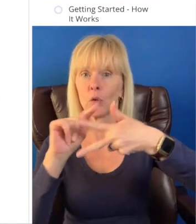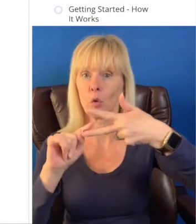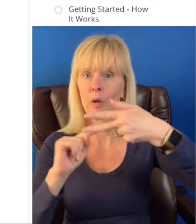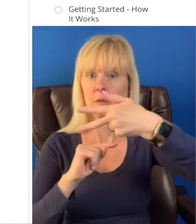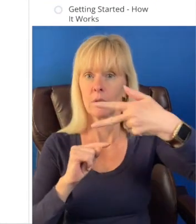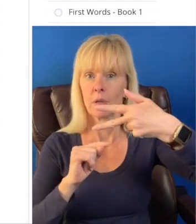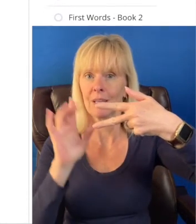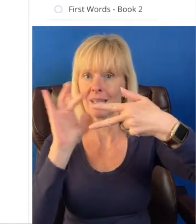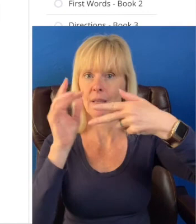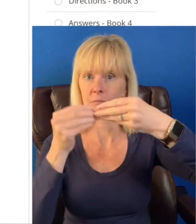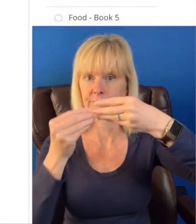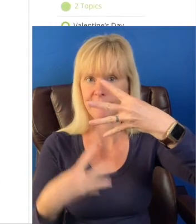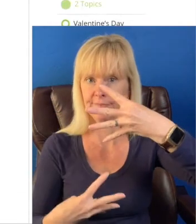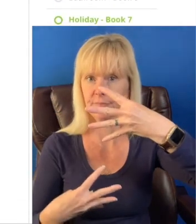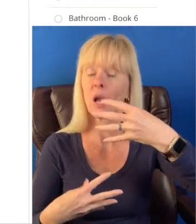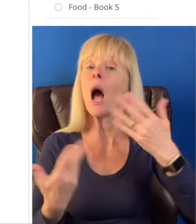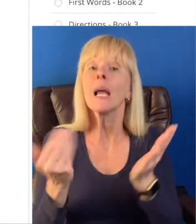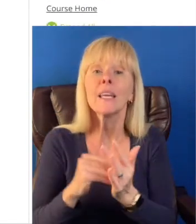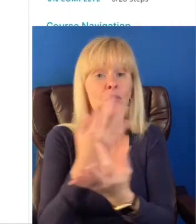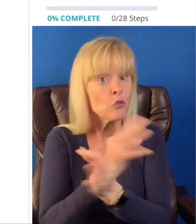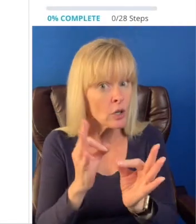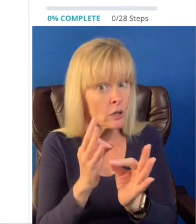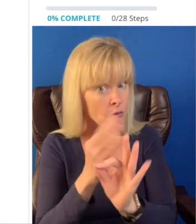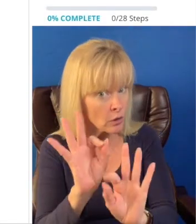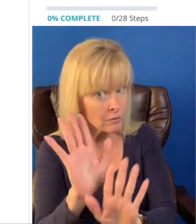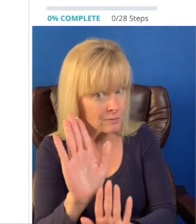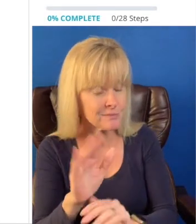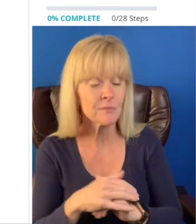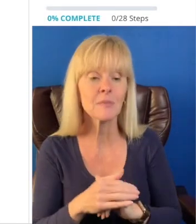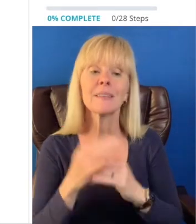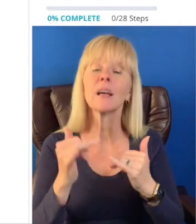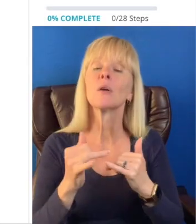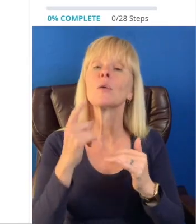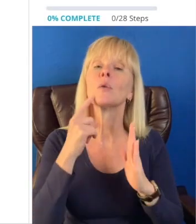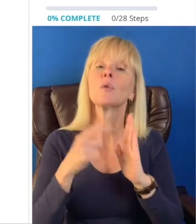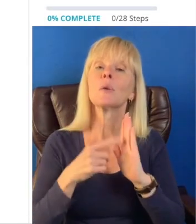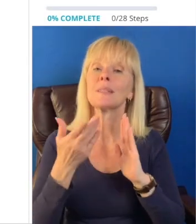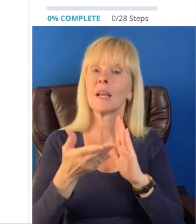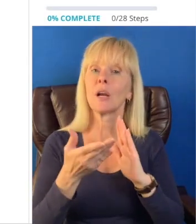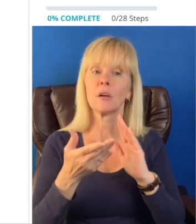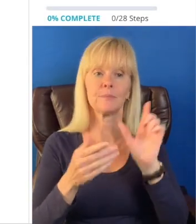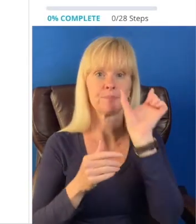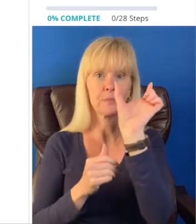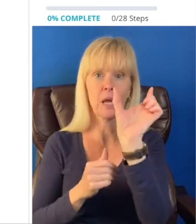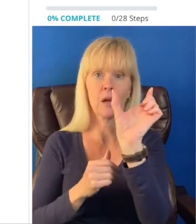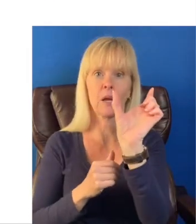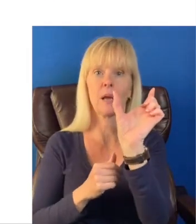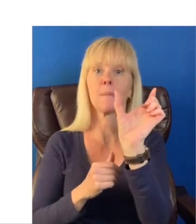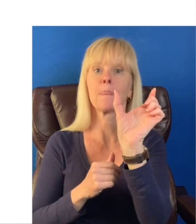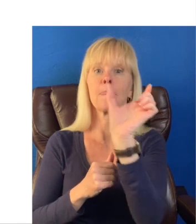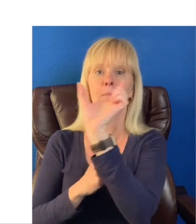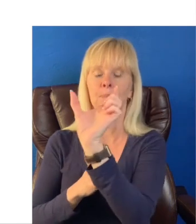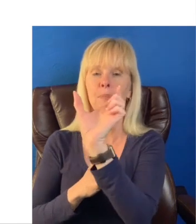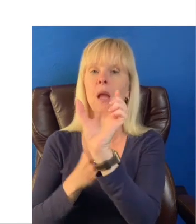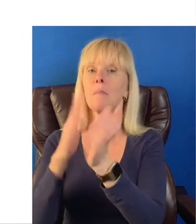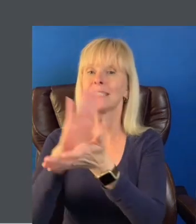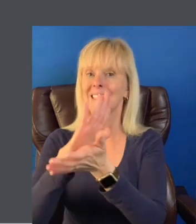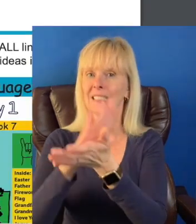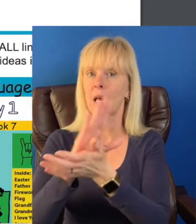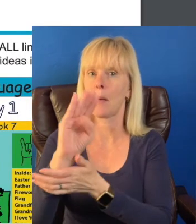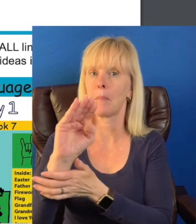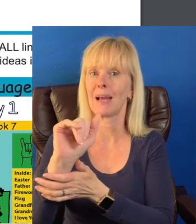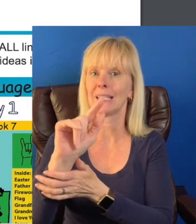within the course. Those are free. Again, free. Now right here is the materials. When you download this lesson